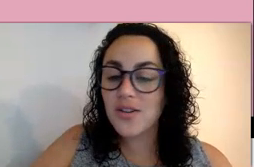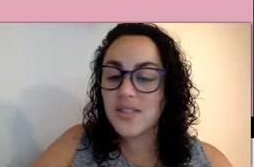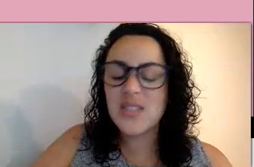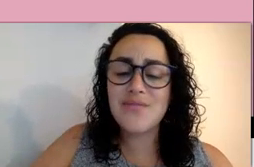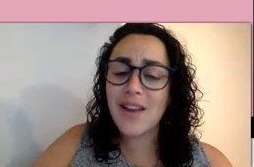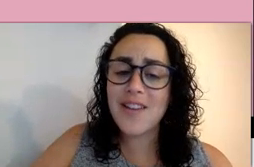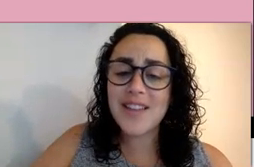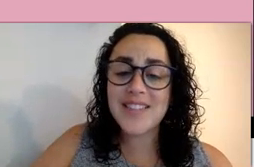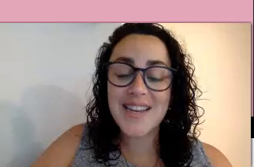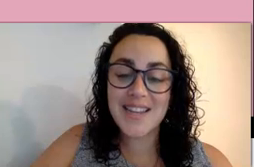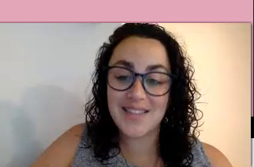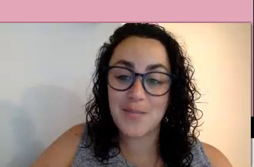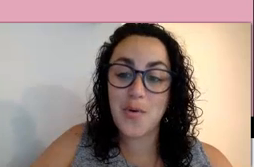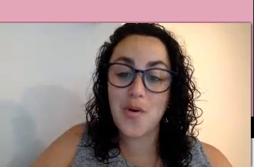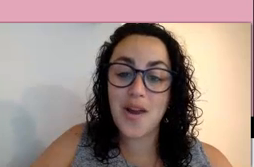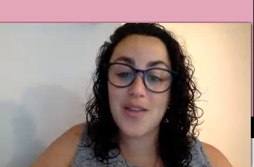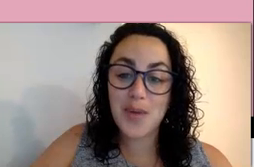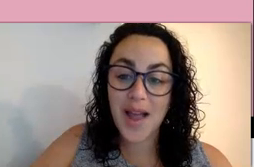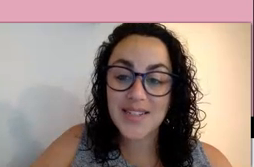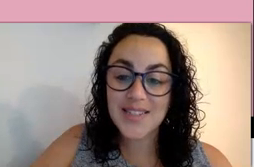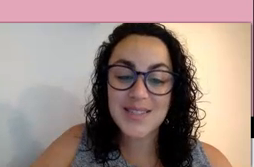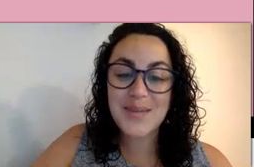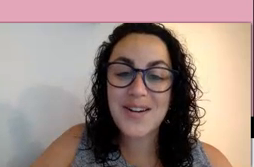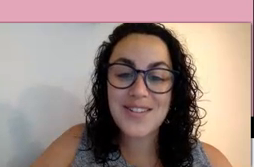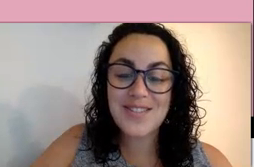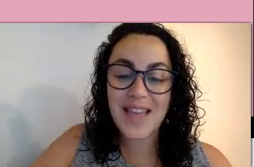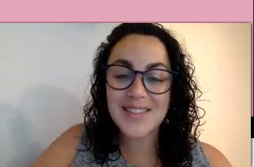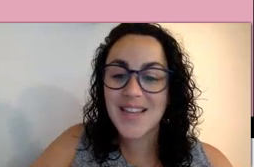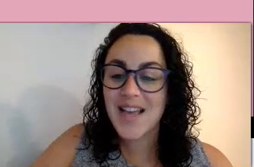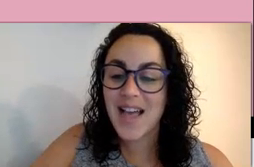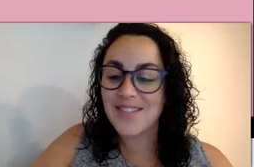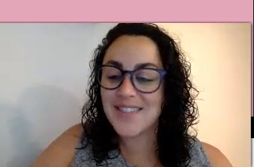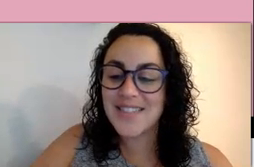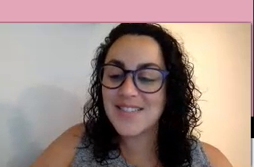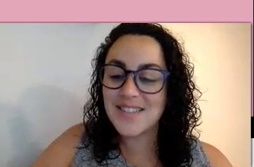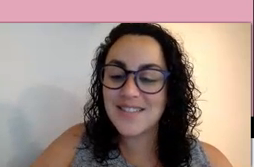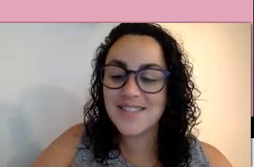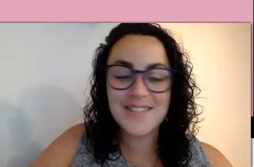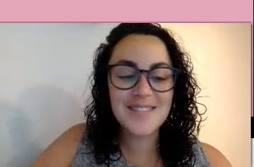out words. It's very exciting. The more you practice, the smarter you get. I will see you soon.